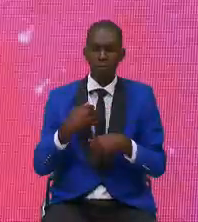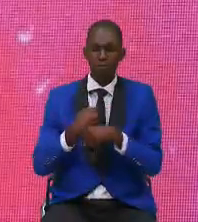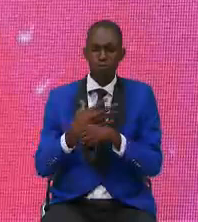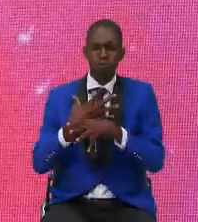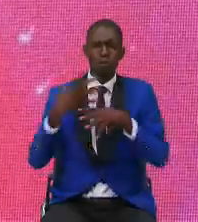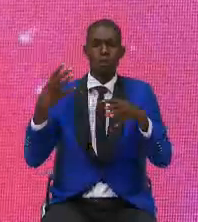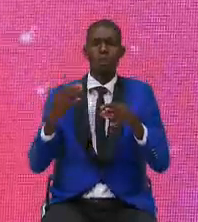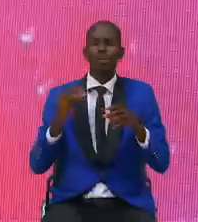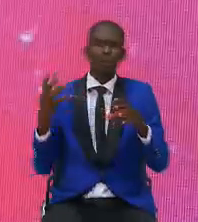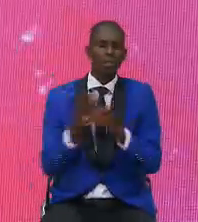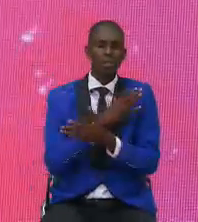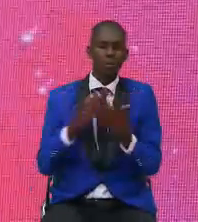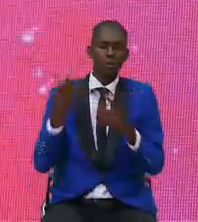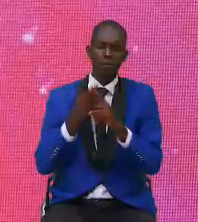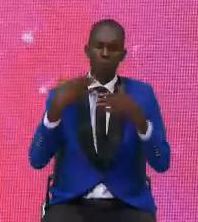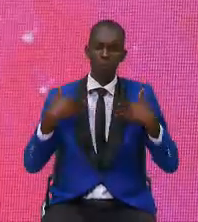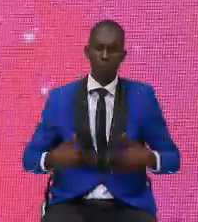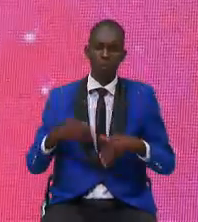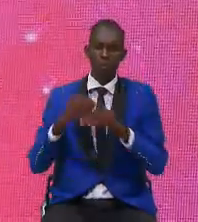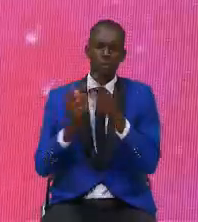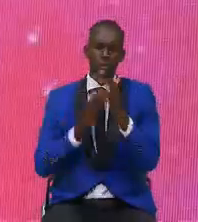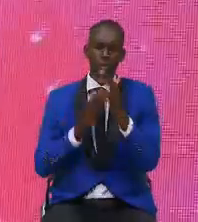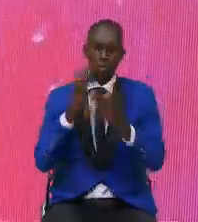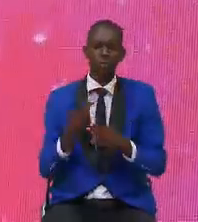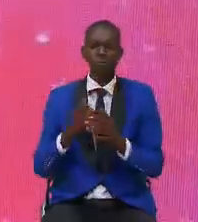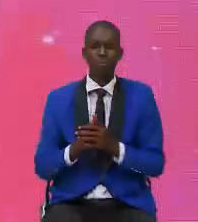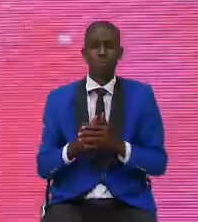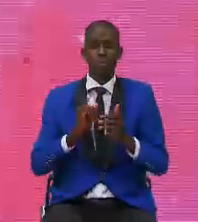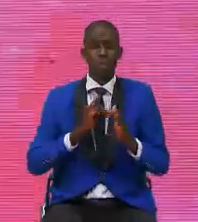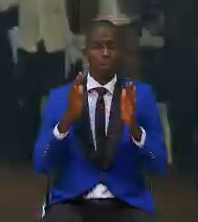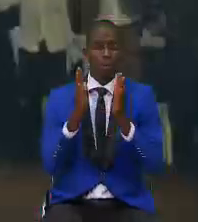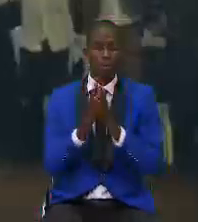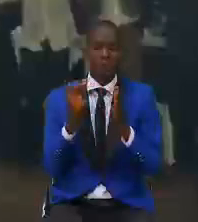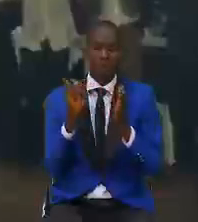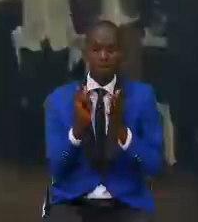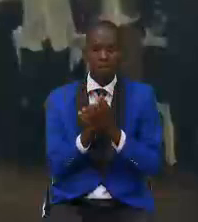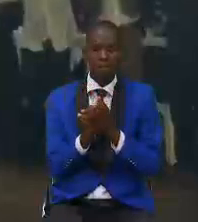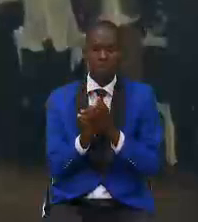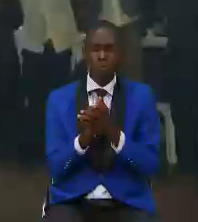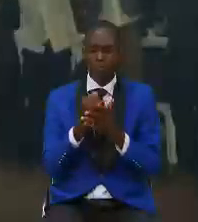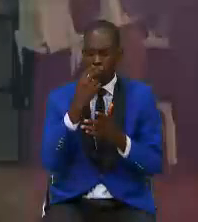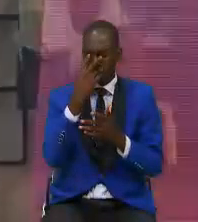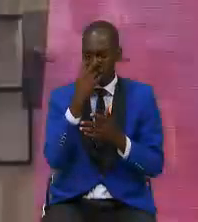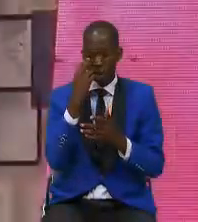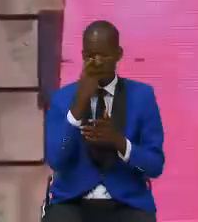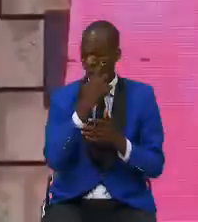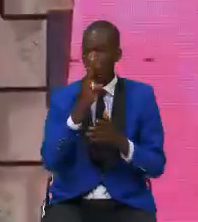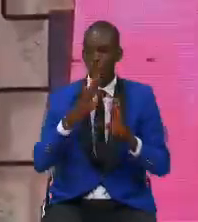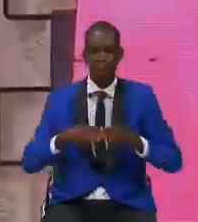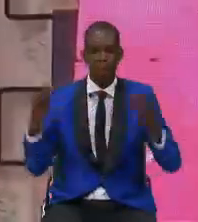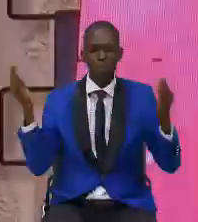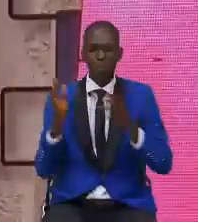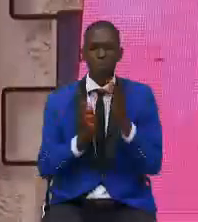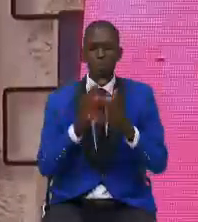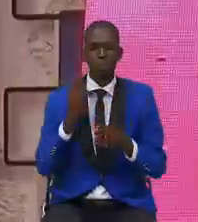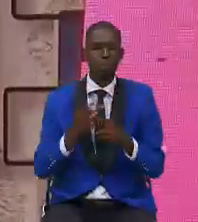and take that infirmity and swelling, take it away from your body in Jesus' name. I pray that the